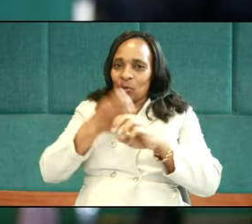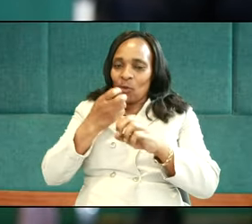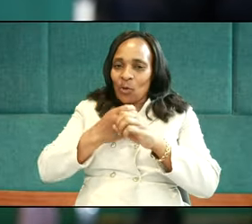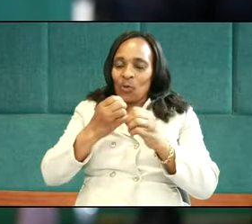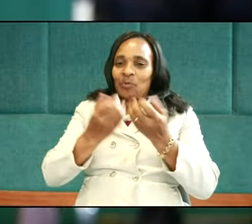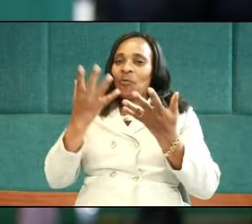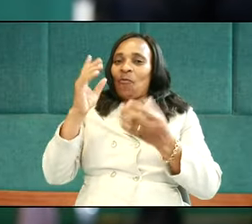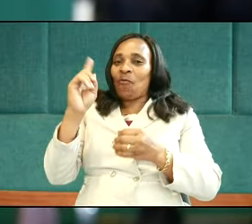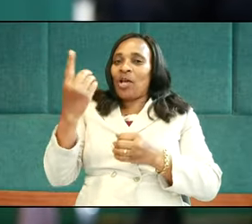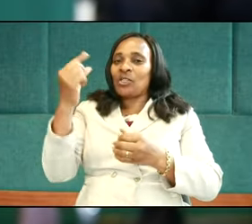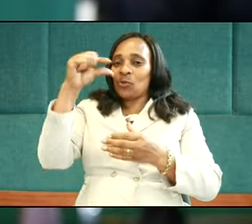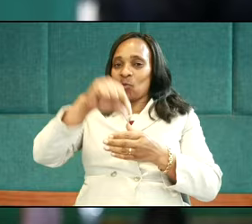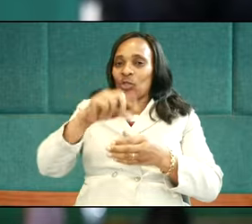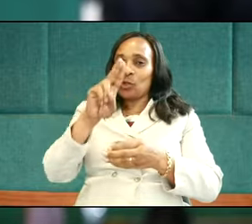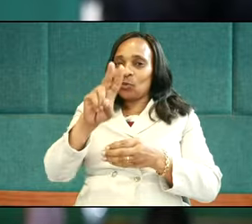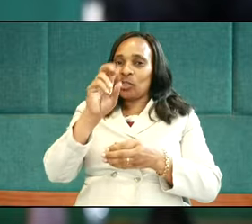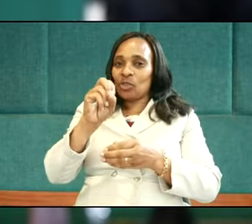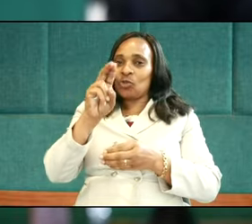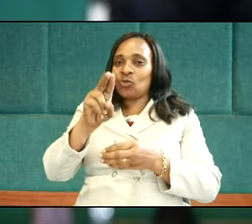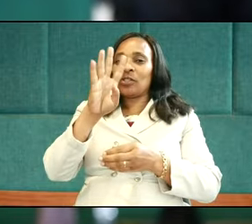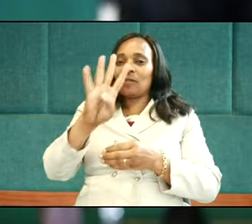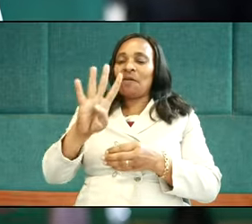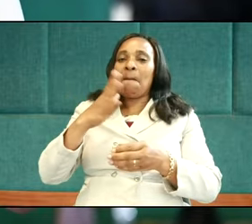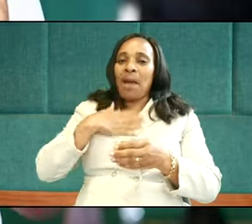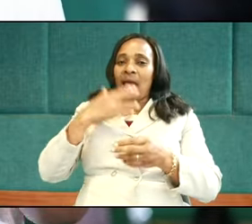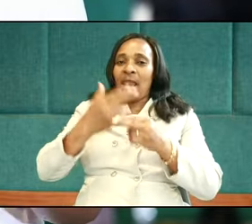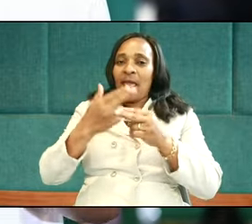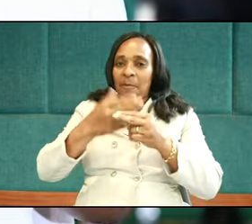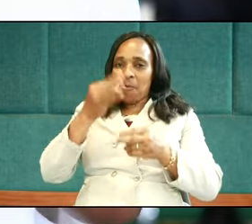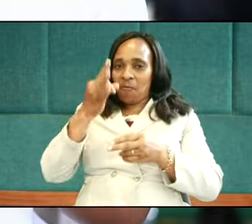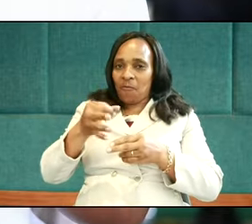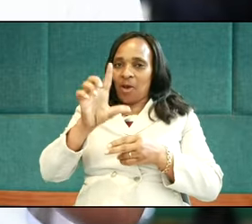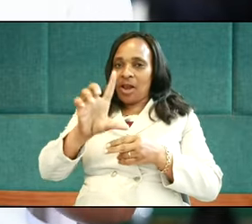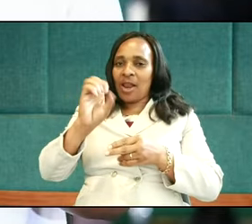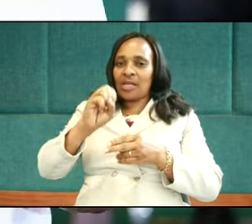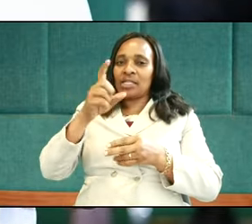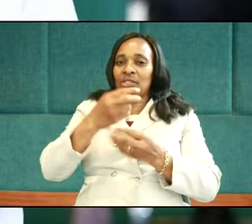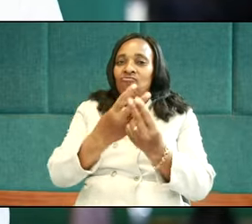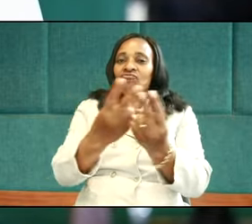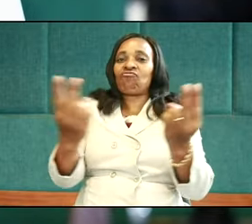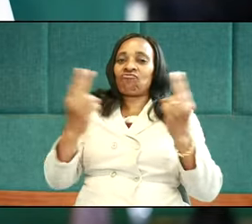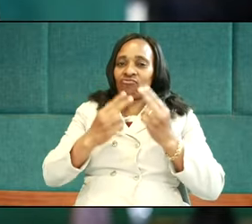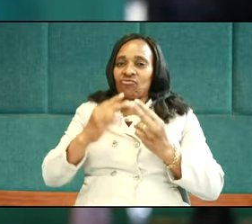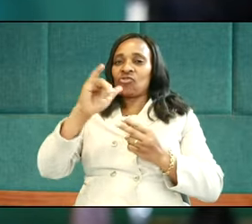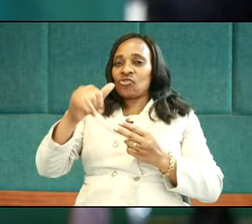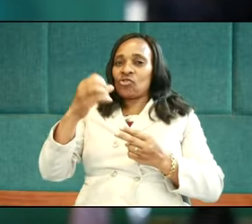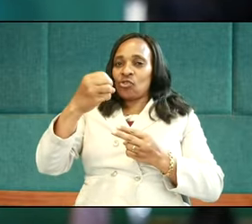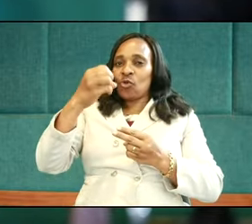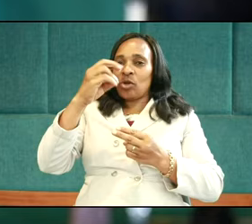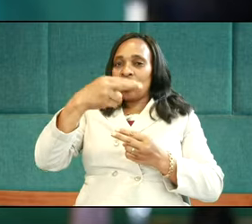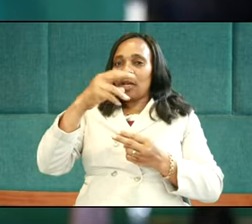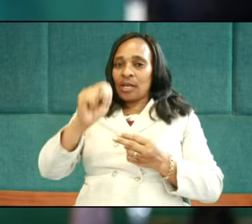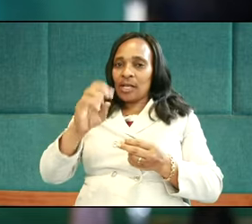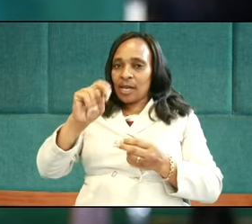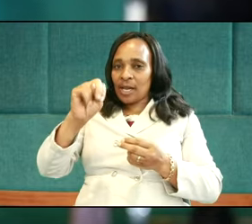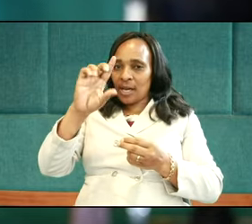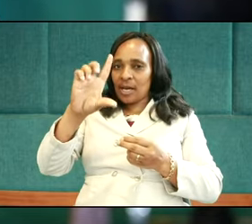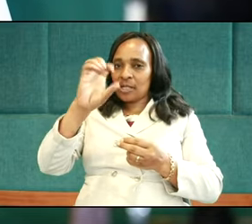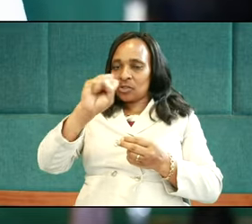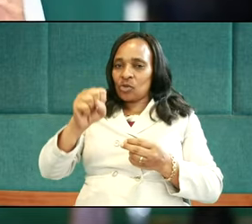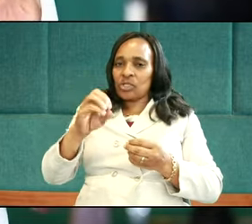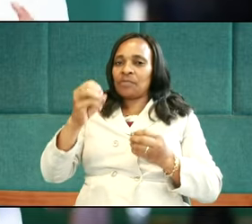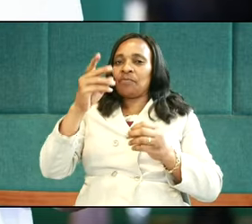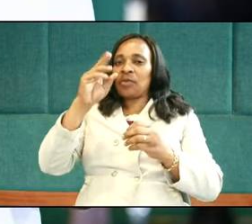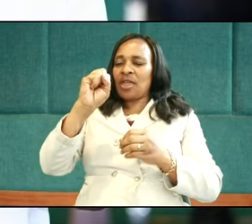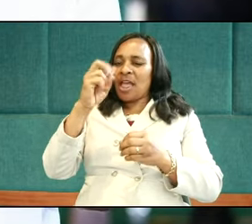quarter 2024. My name is Michael Flex, and on the panel we have John, Nelson, Biaki,